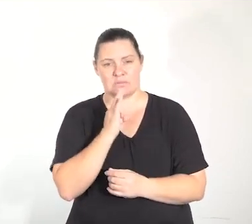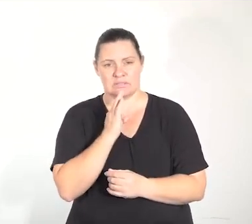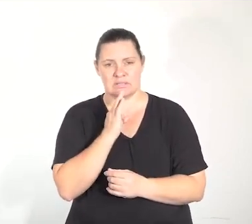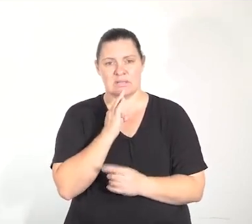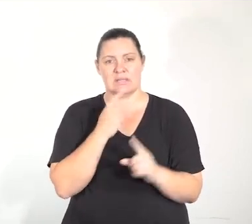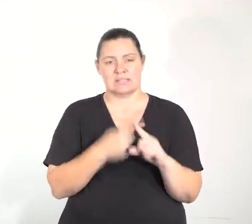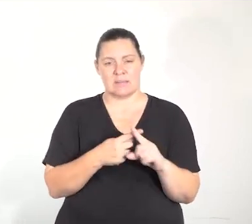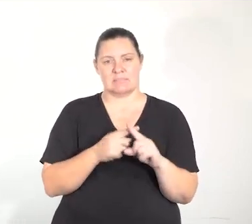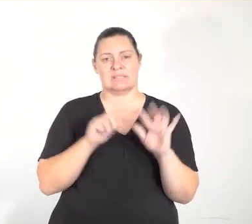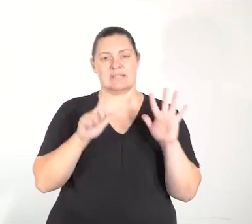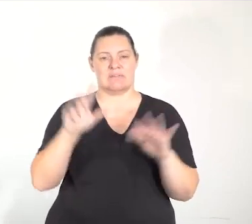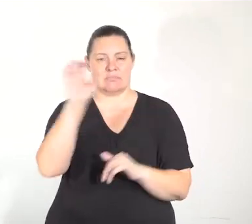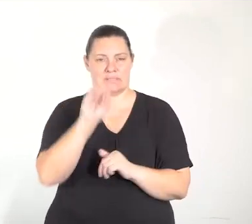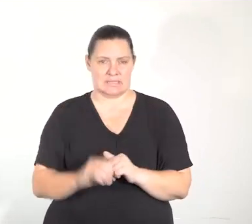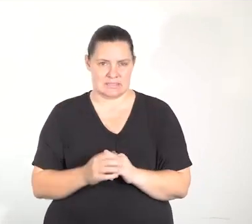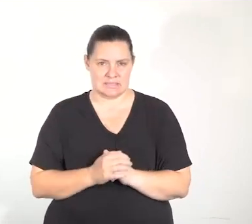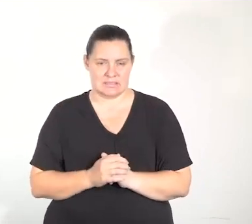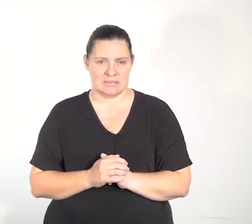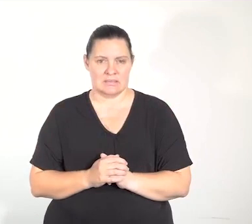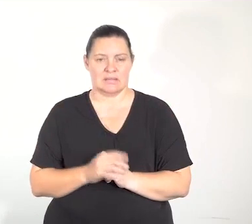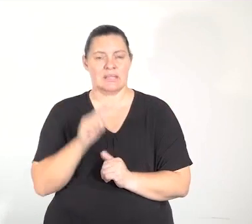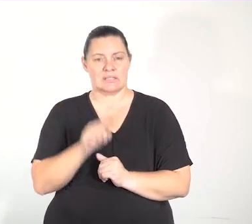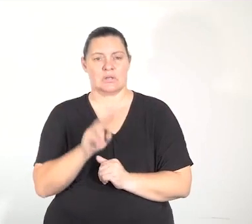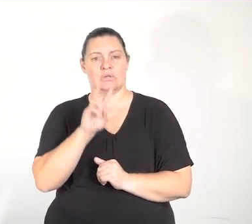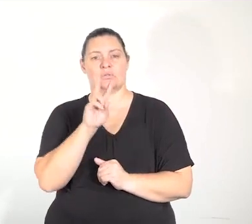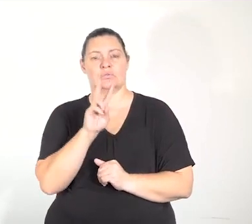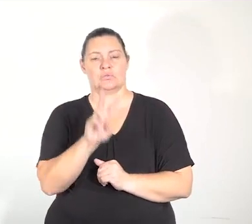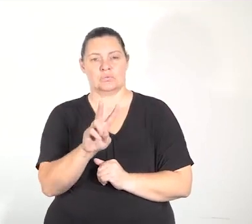3,000 multiplied by 7%, and that is